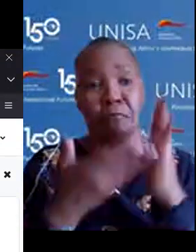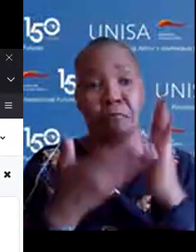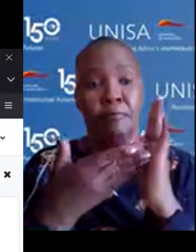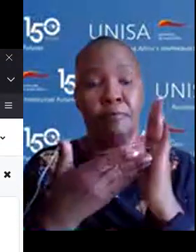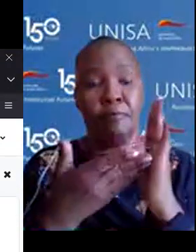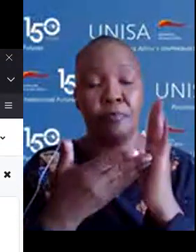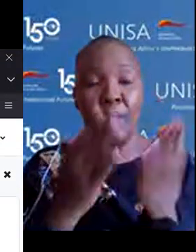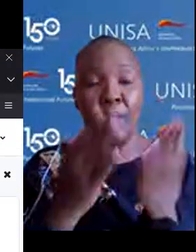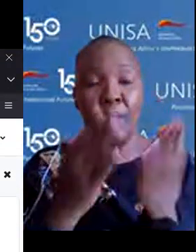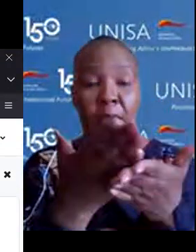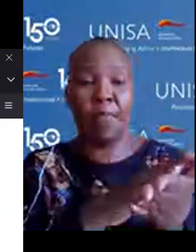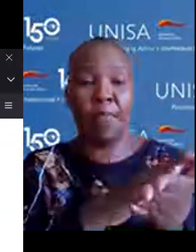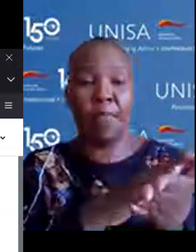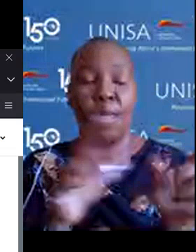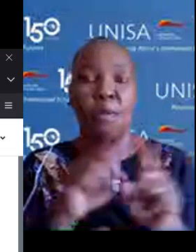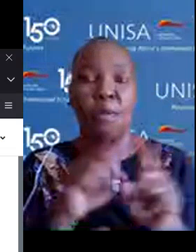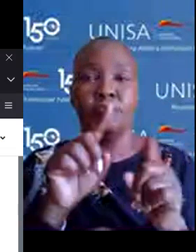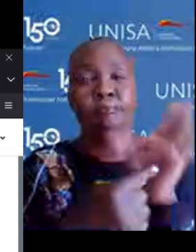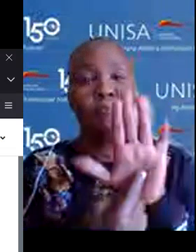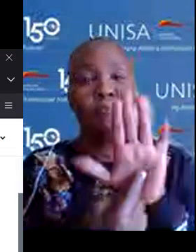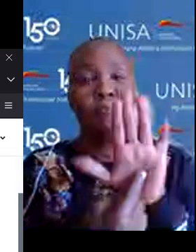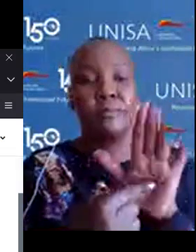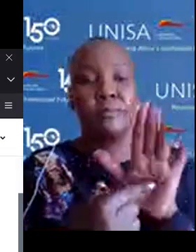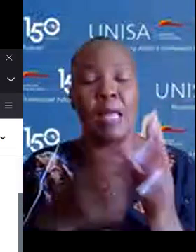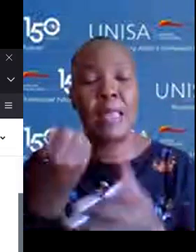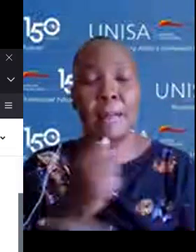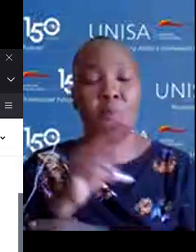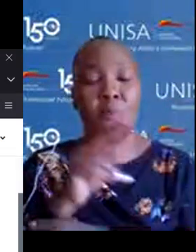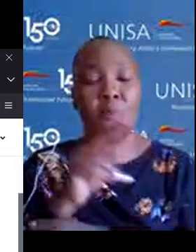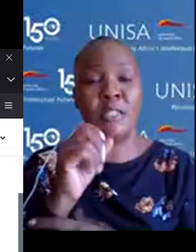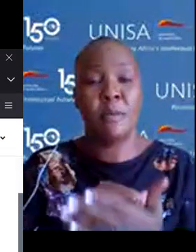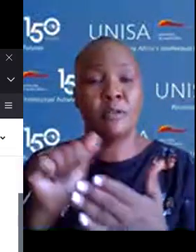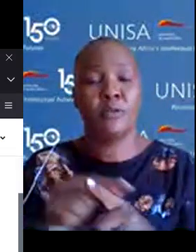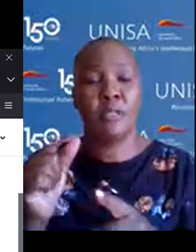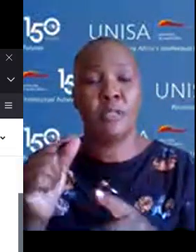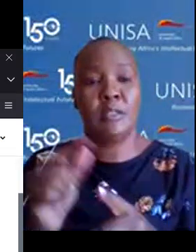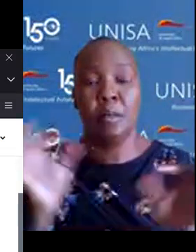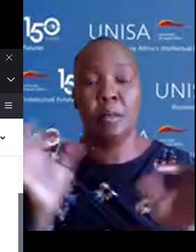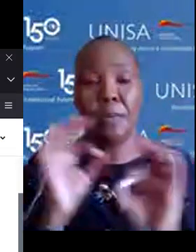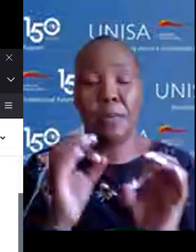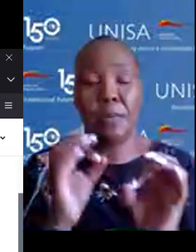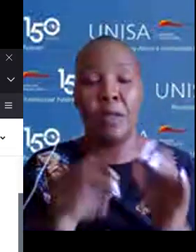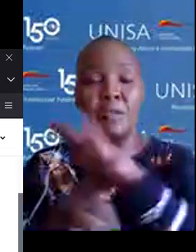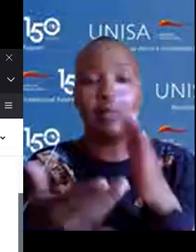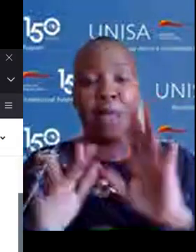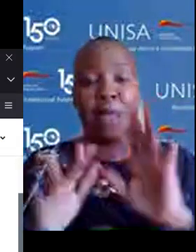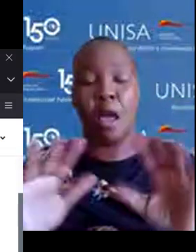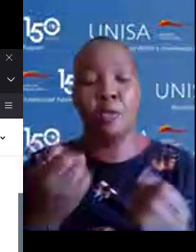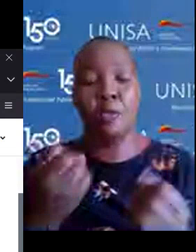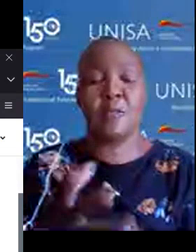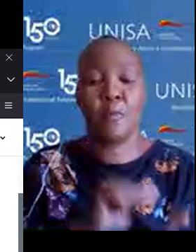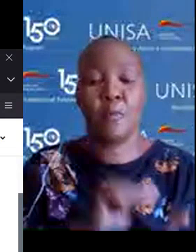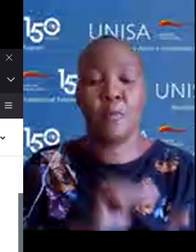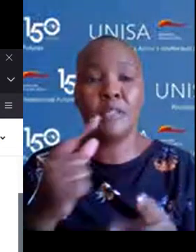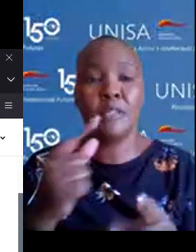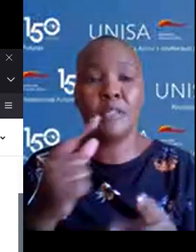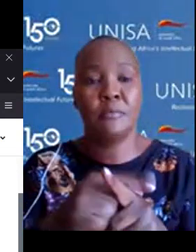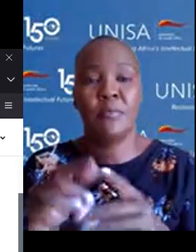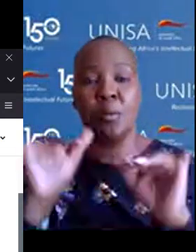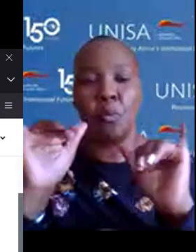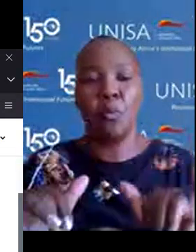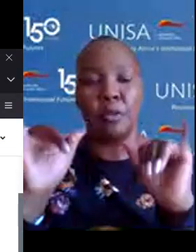not claimed your MyUnisa password, the video is on here as well, how to claim your password. You will have to then wait a bit. It can